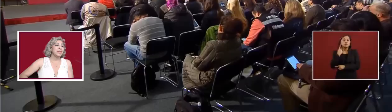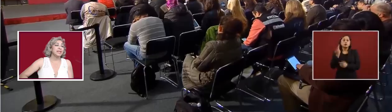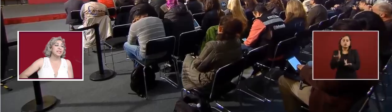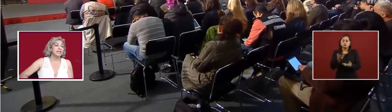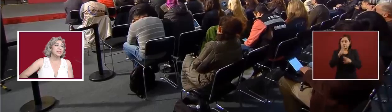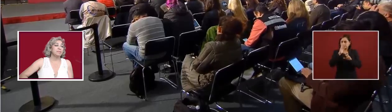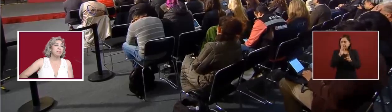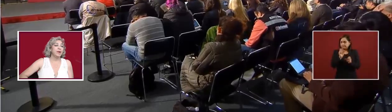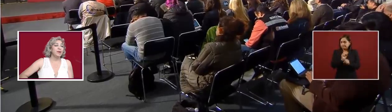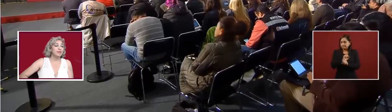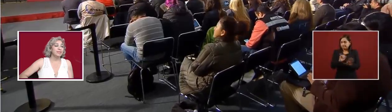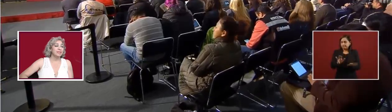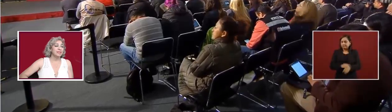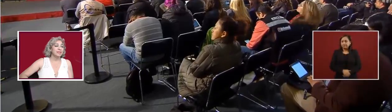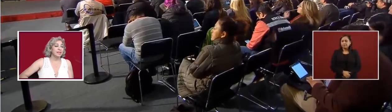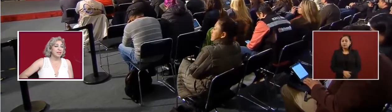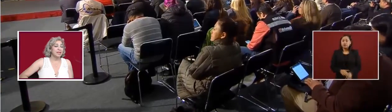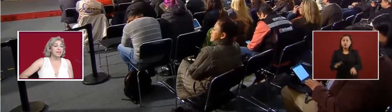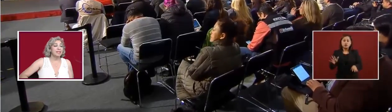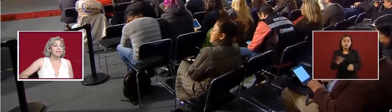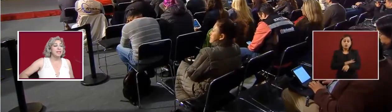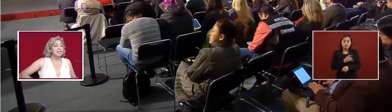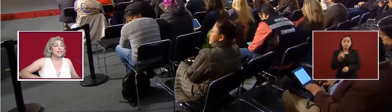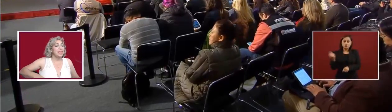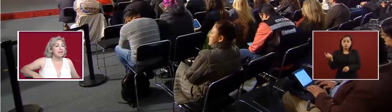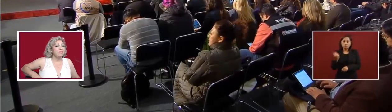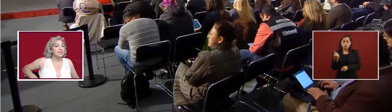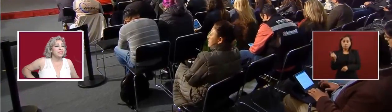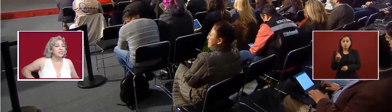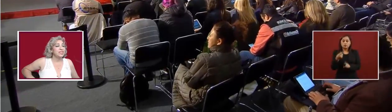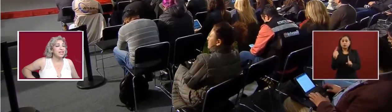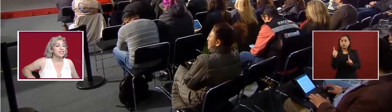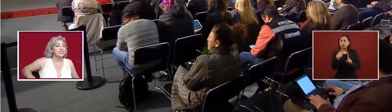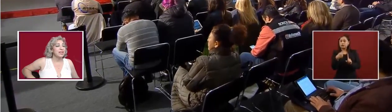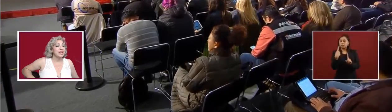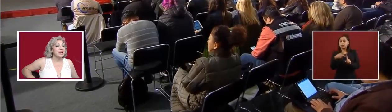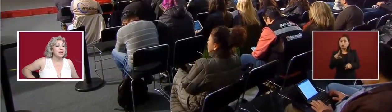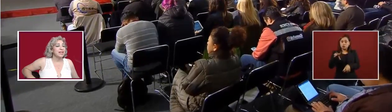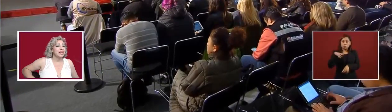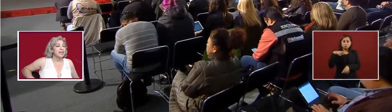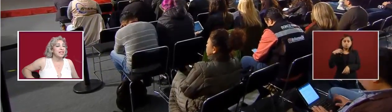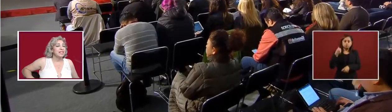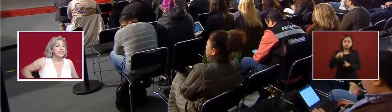because they suppose that they have a trajectory